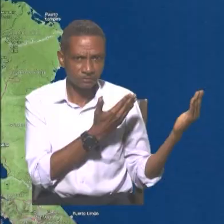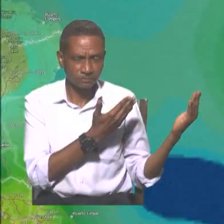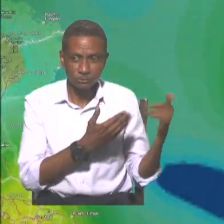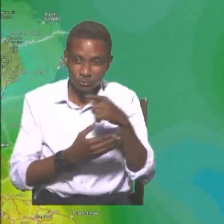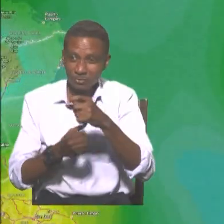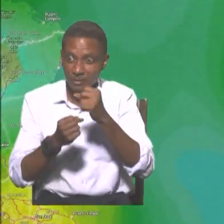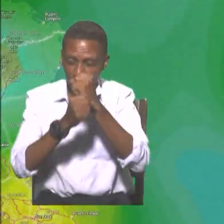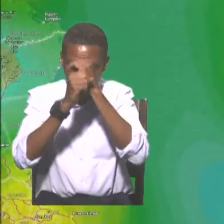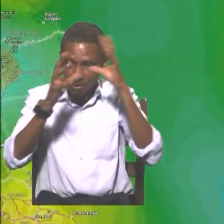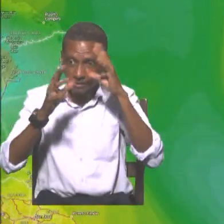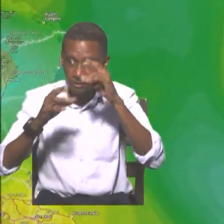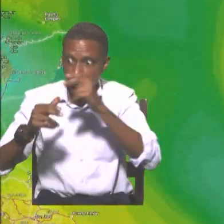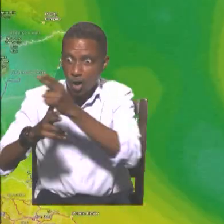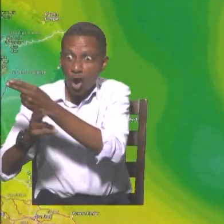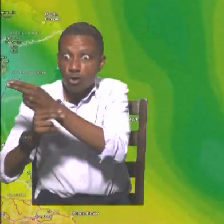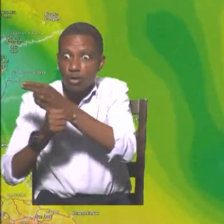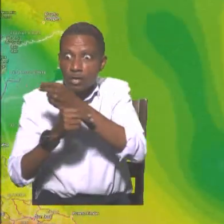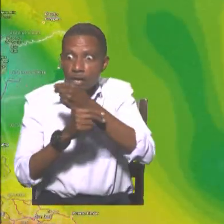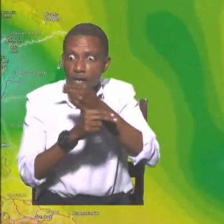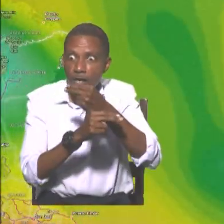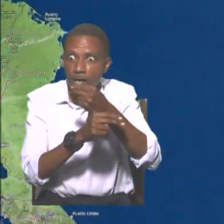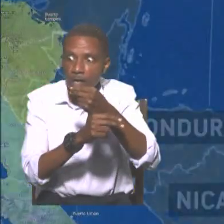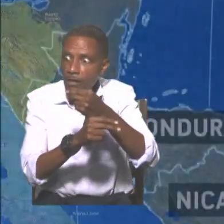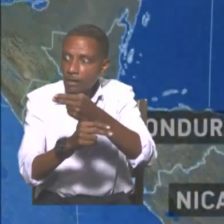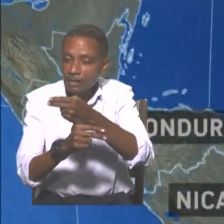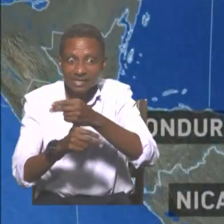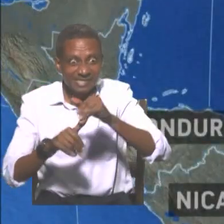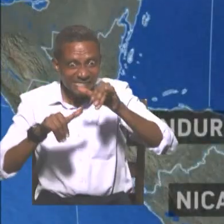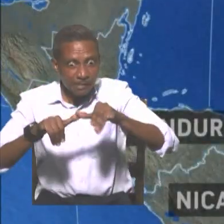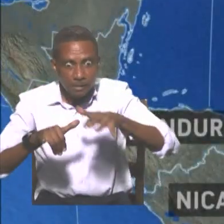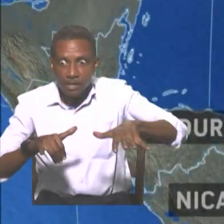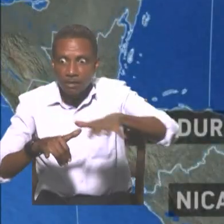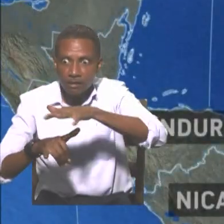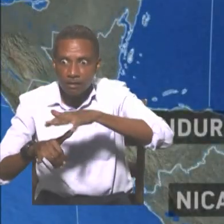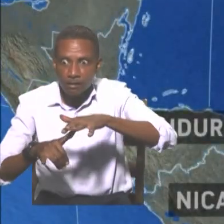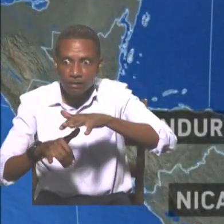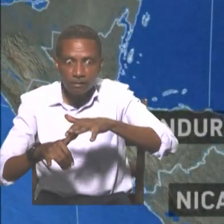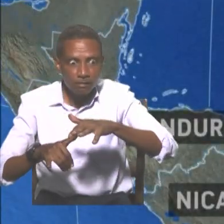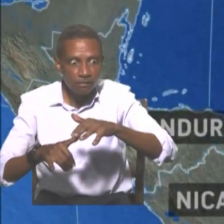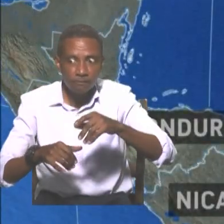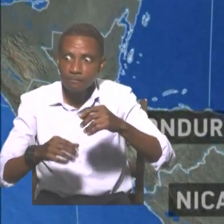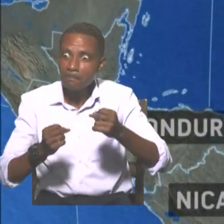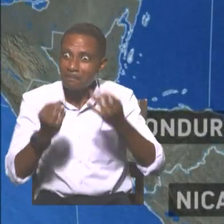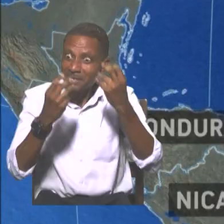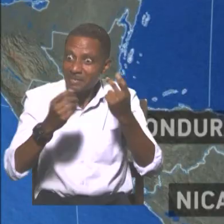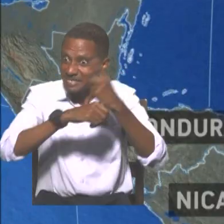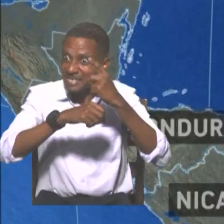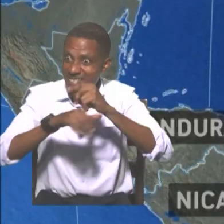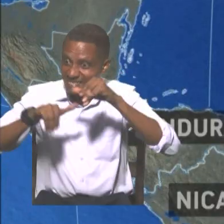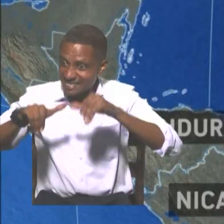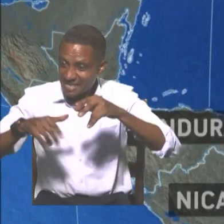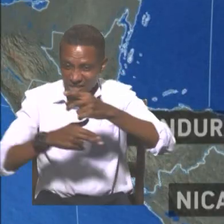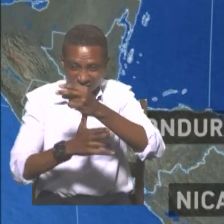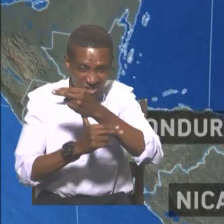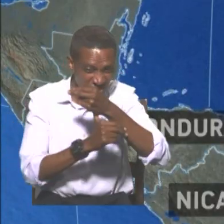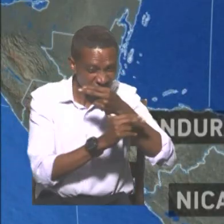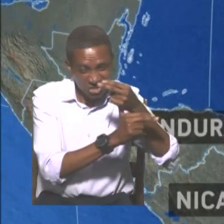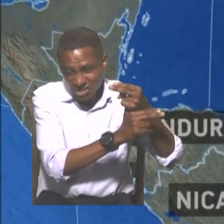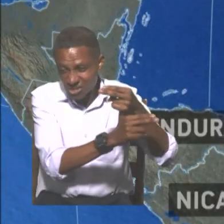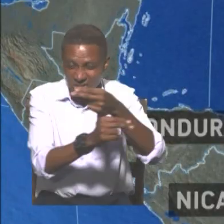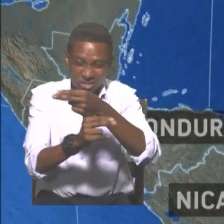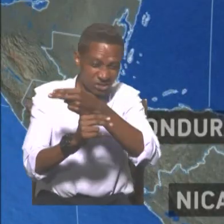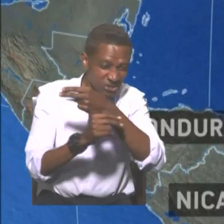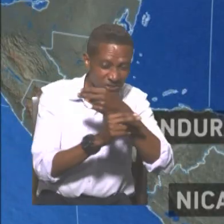same area for several days. Between a category 1 and 4 strength, that could be concerning.